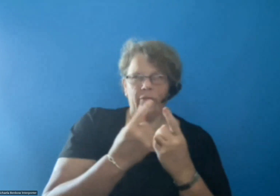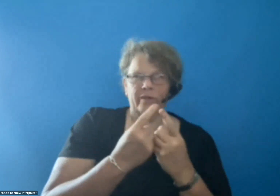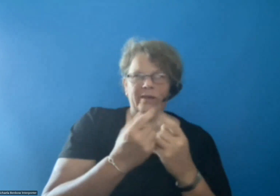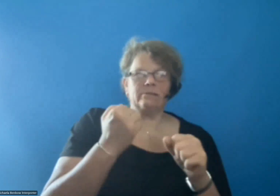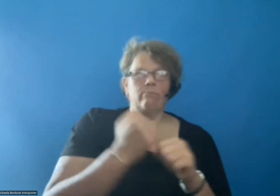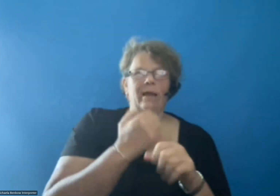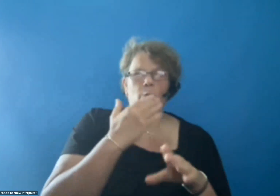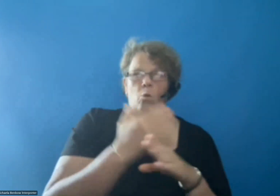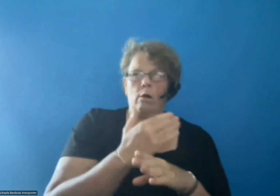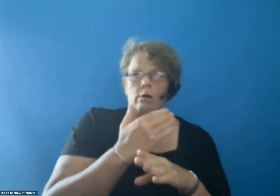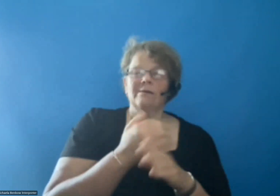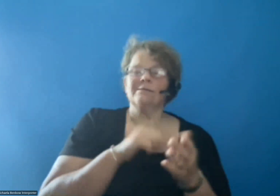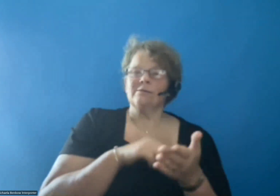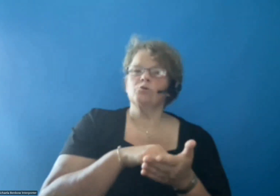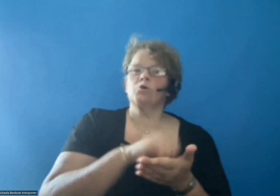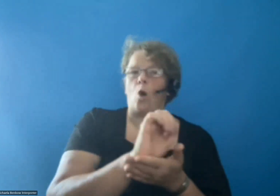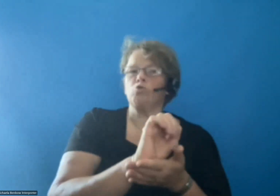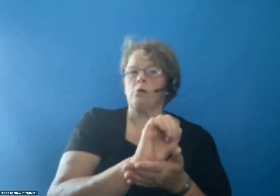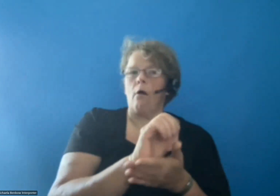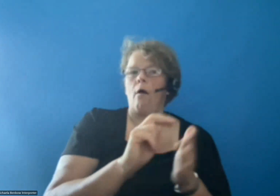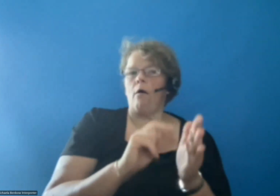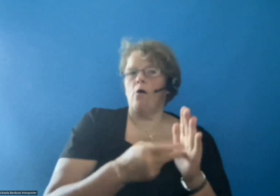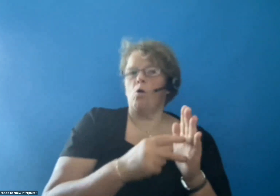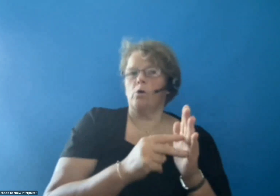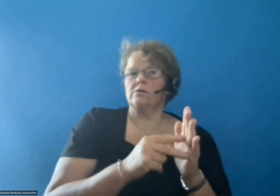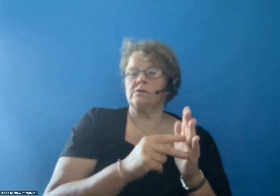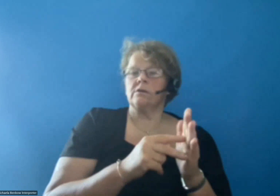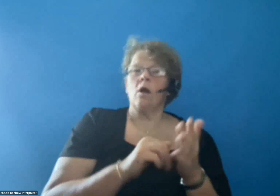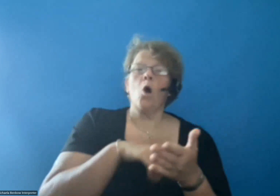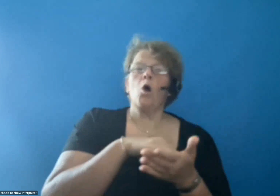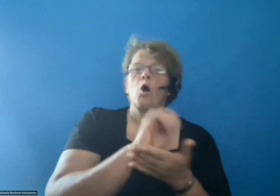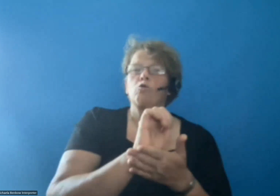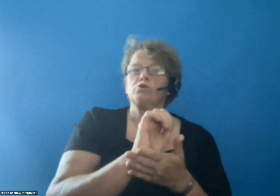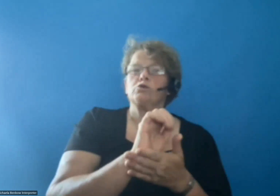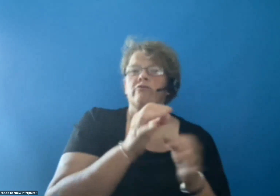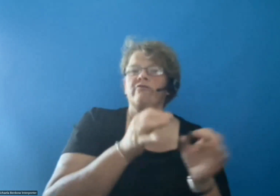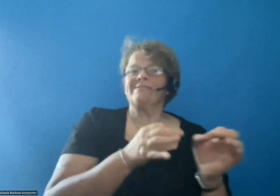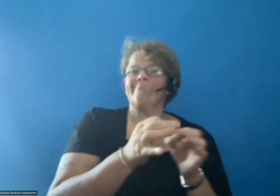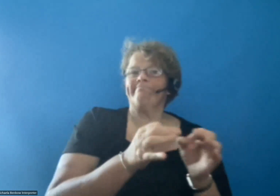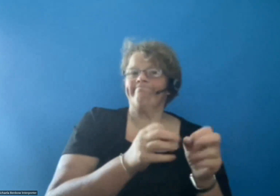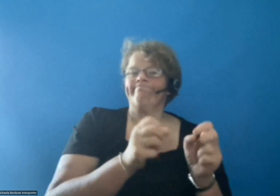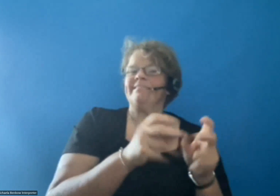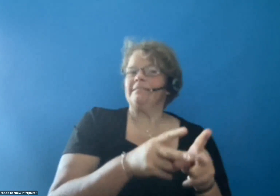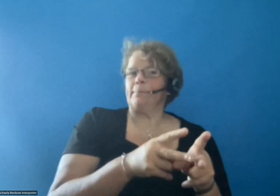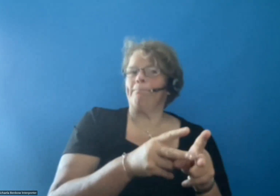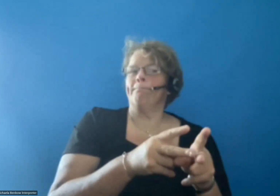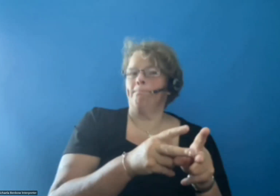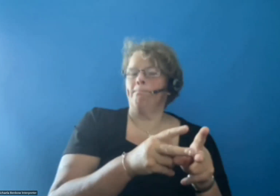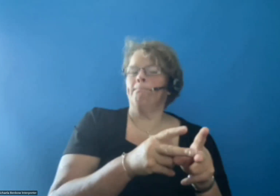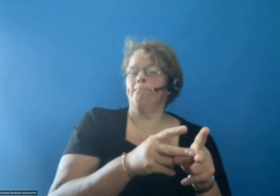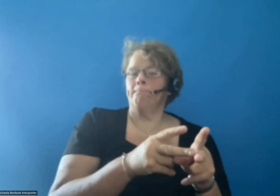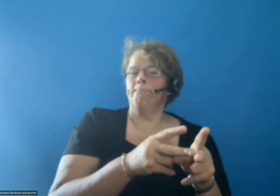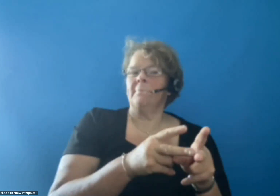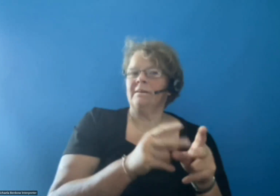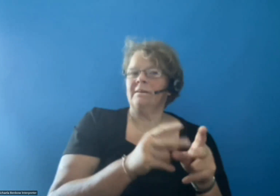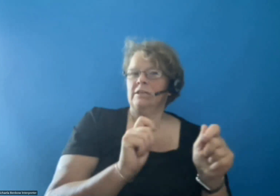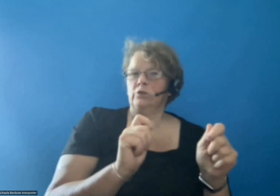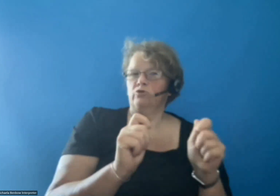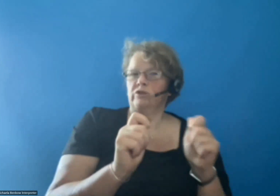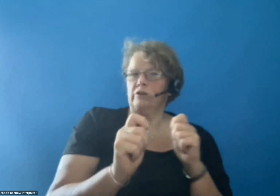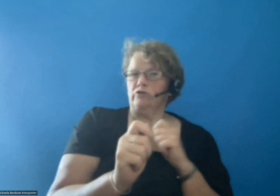the culture of an organization, the culture of a system like the NHS, and changing it to do the things that we've talked about is